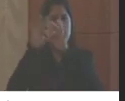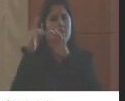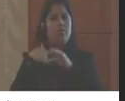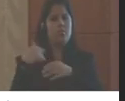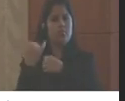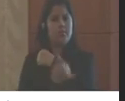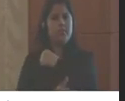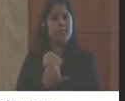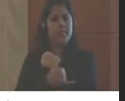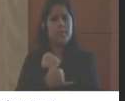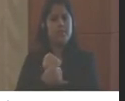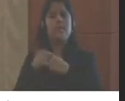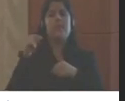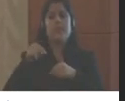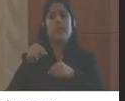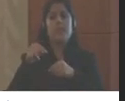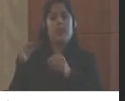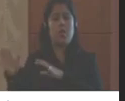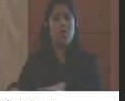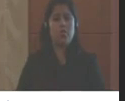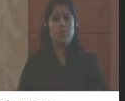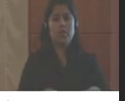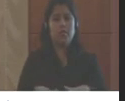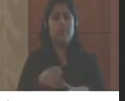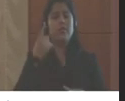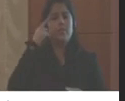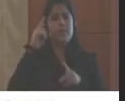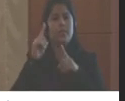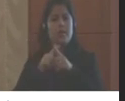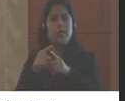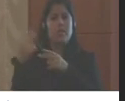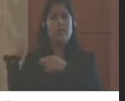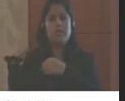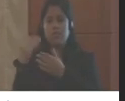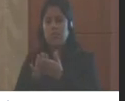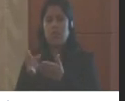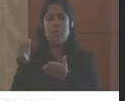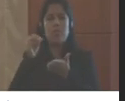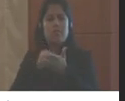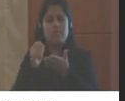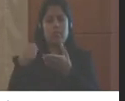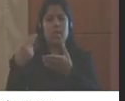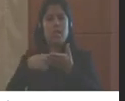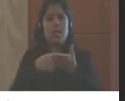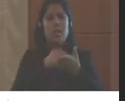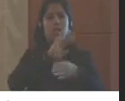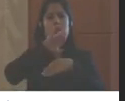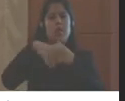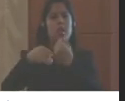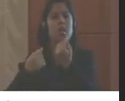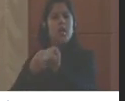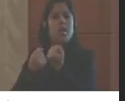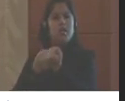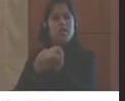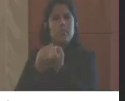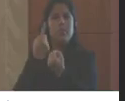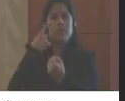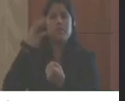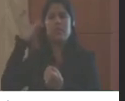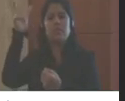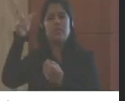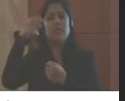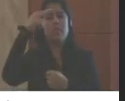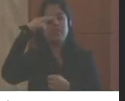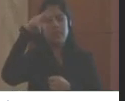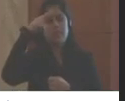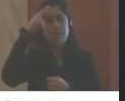civil organizations of relevance in our country. This coordination helps gathering and distributing assistance